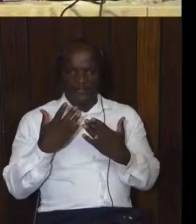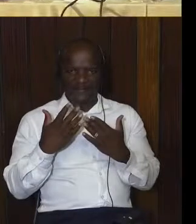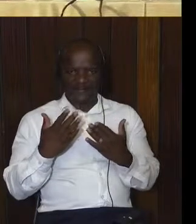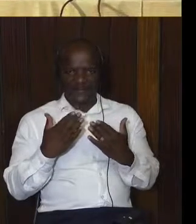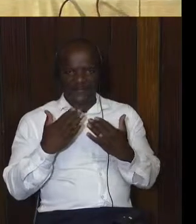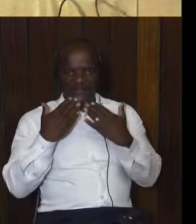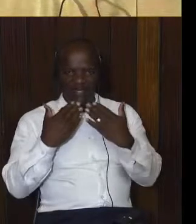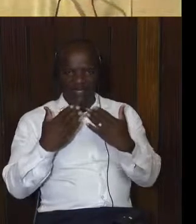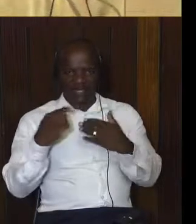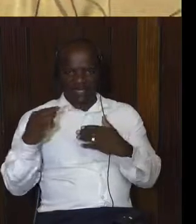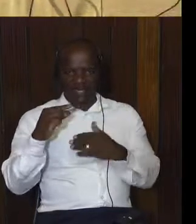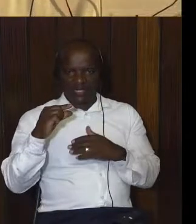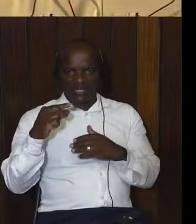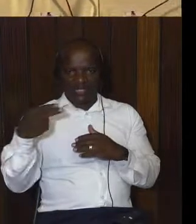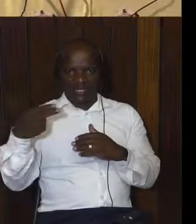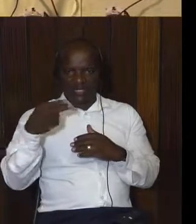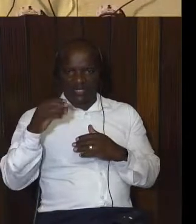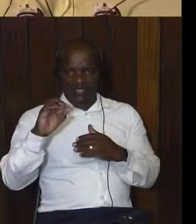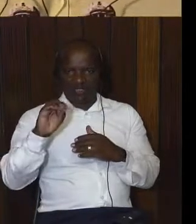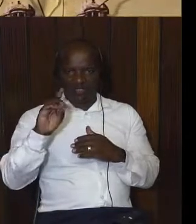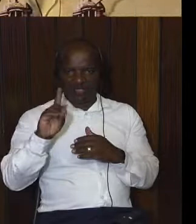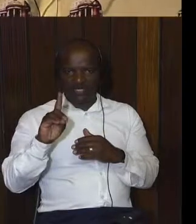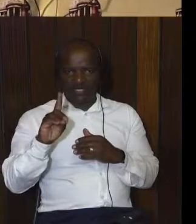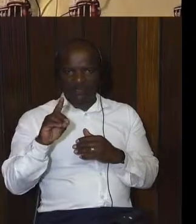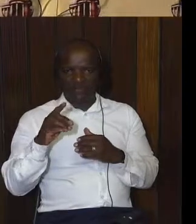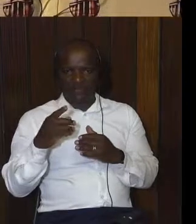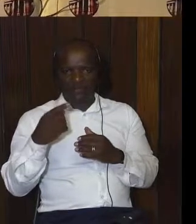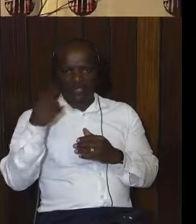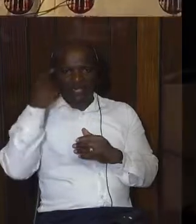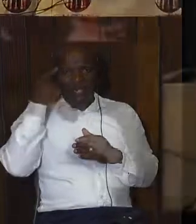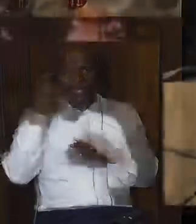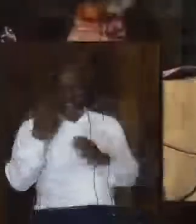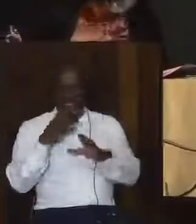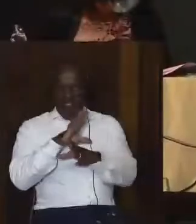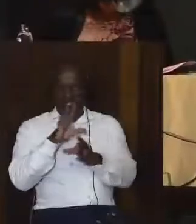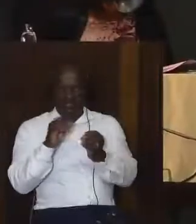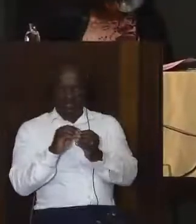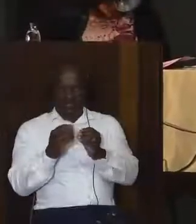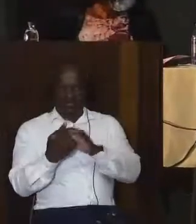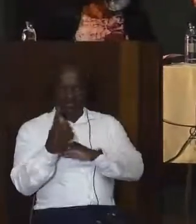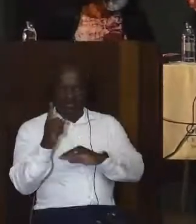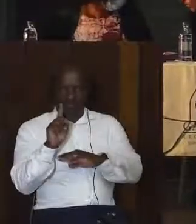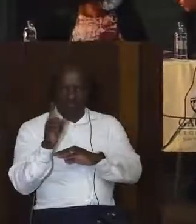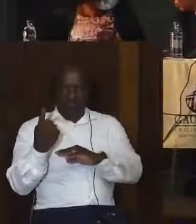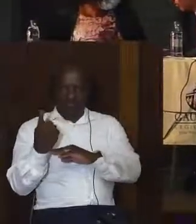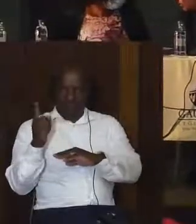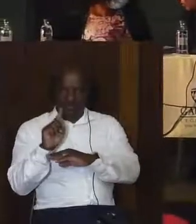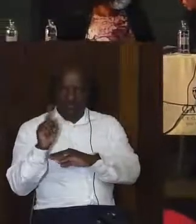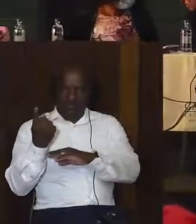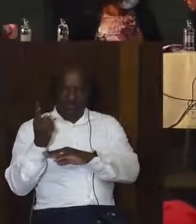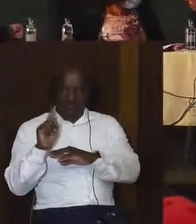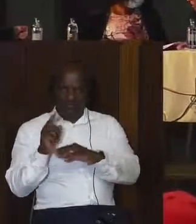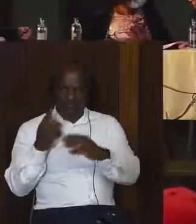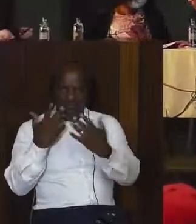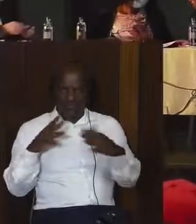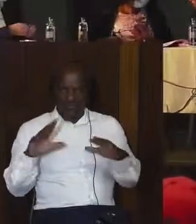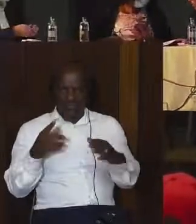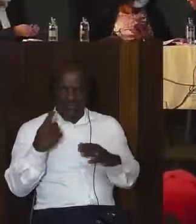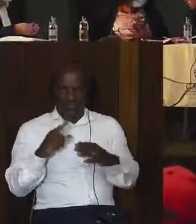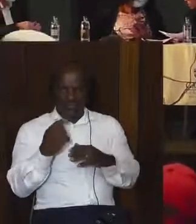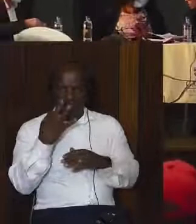Thanks, HOD. I take it that's all the presentations and responses to questions on the third